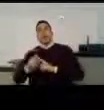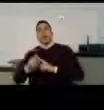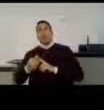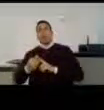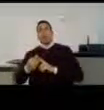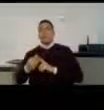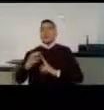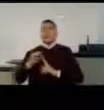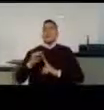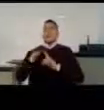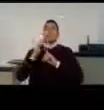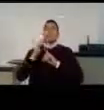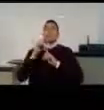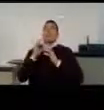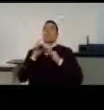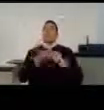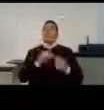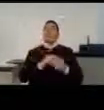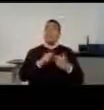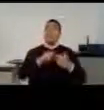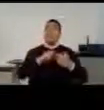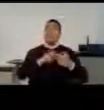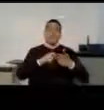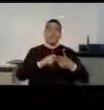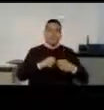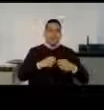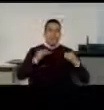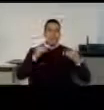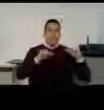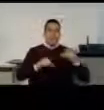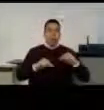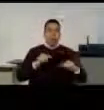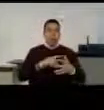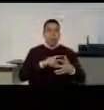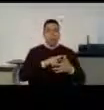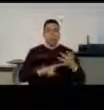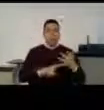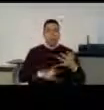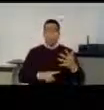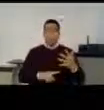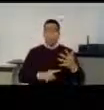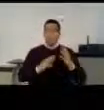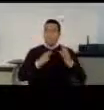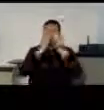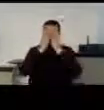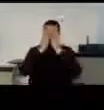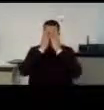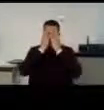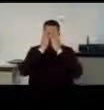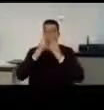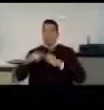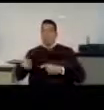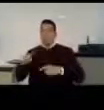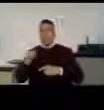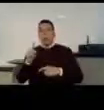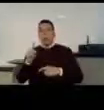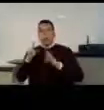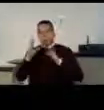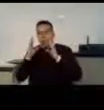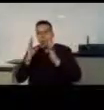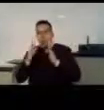culture, particularly when you're dealing with the physics and the sciences and all that. Oh my goodness, I only want the best